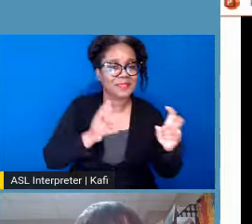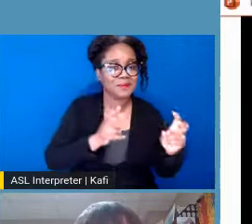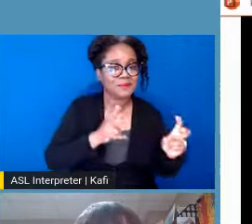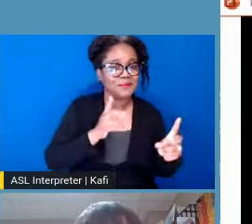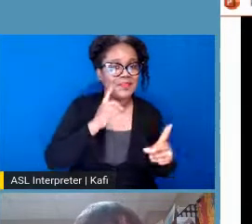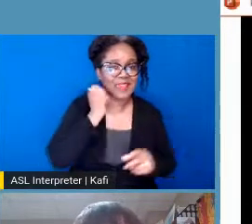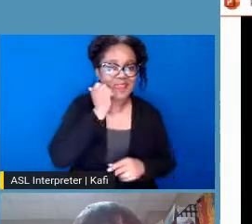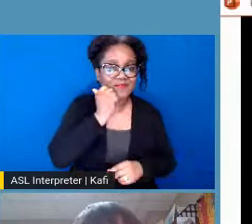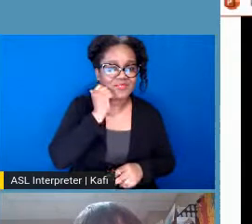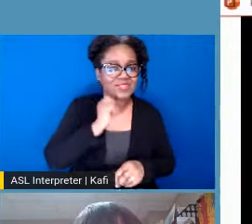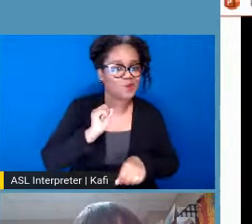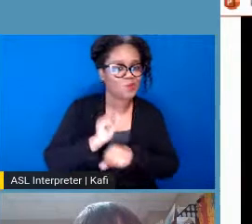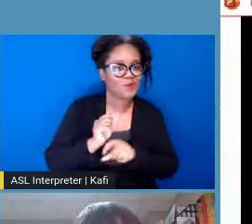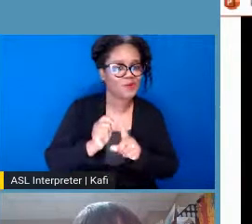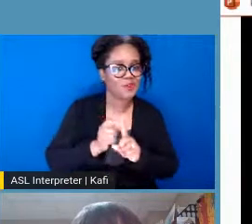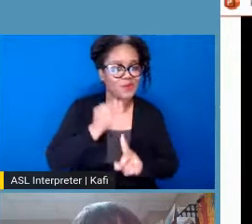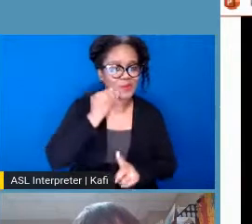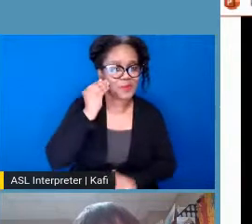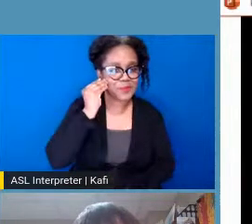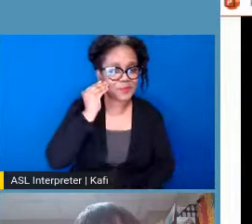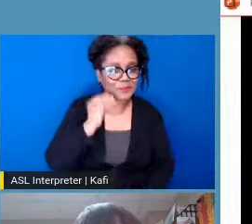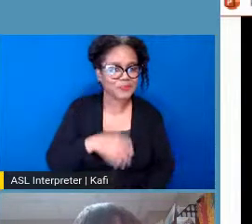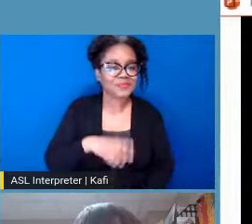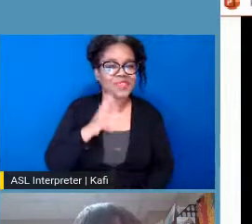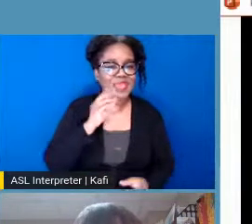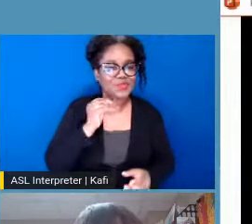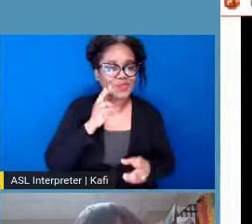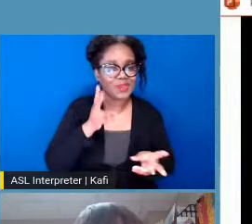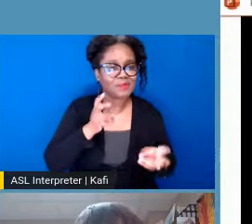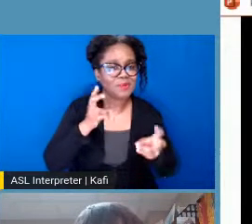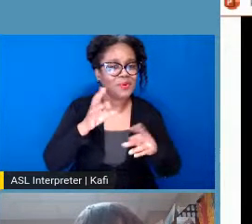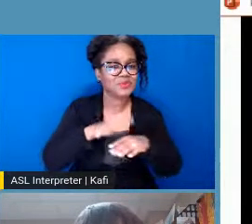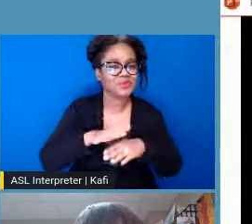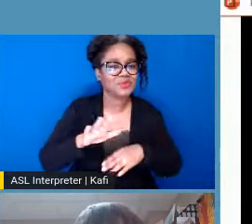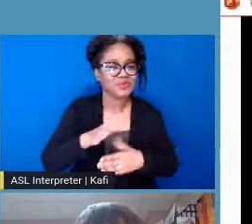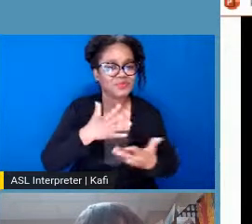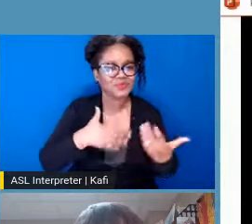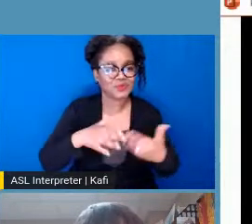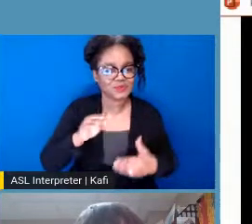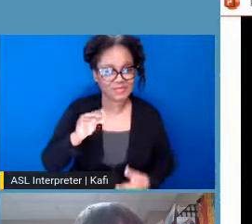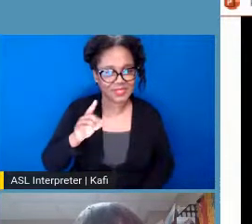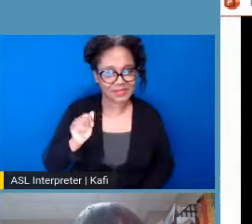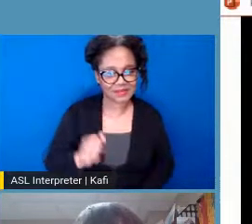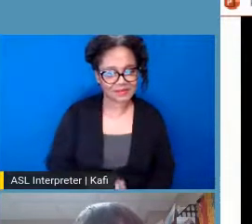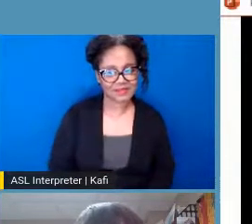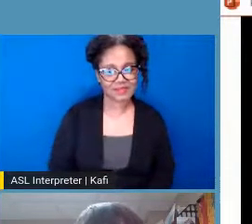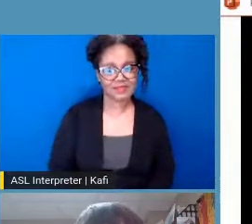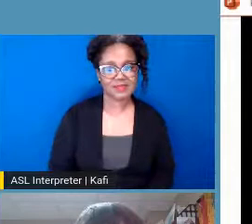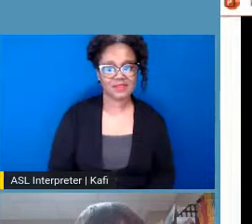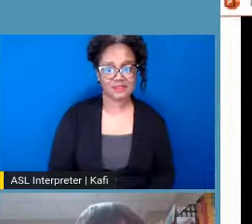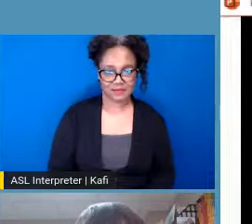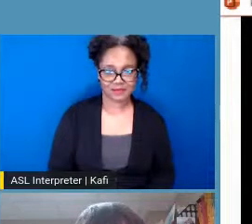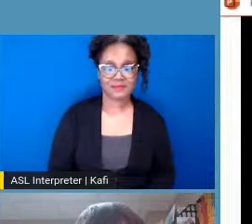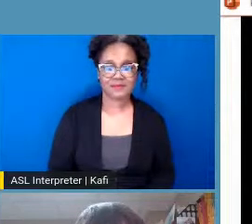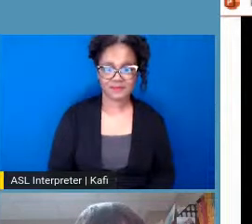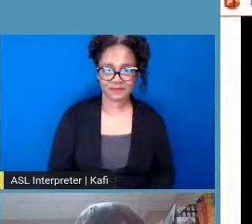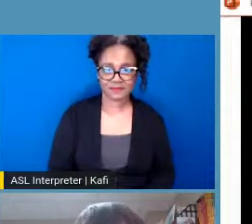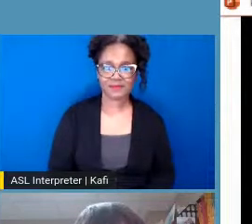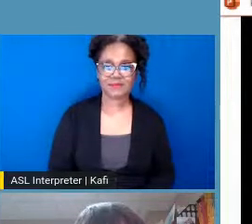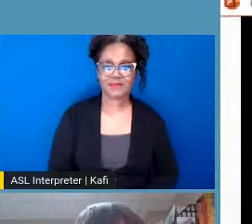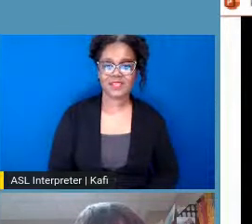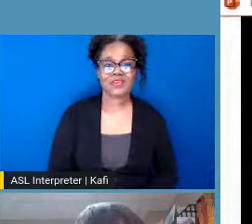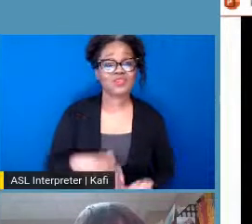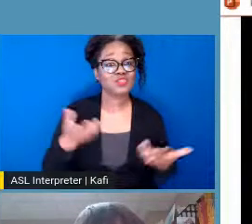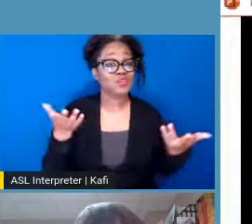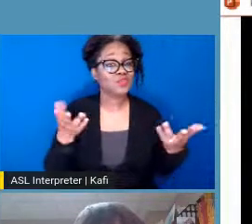home and then share through social media. And so as a team, we put our heads together and noticed that there were some